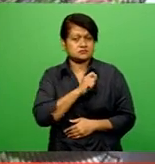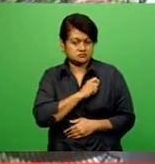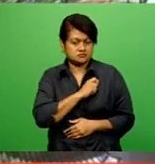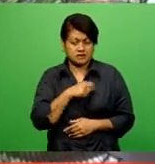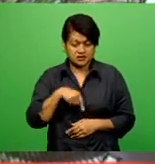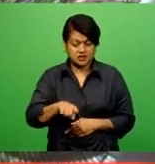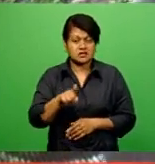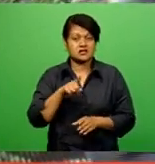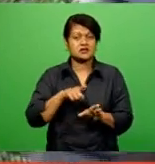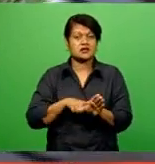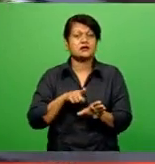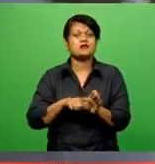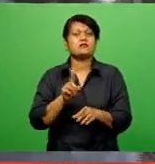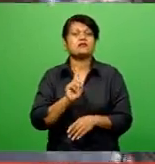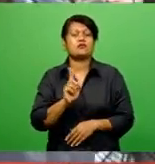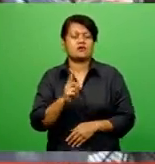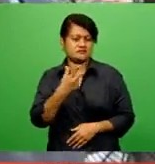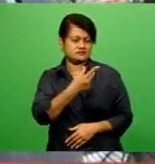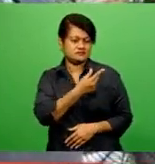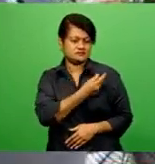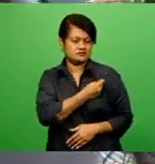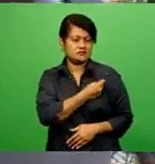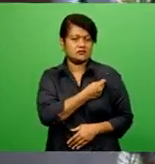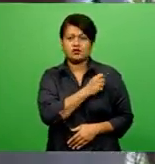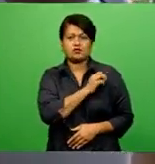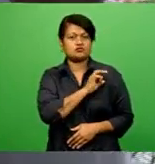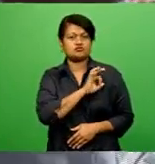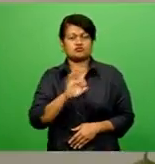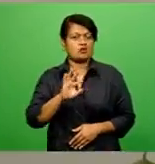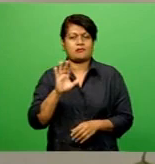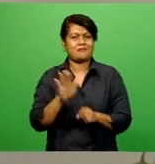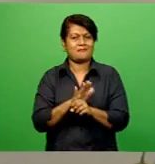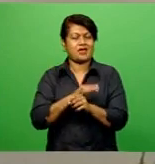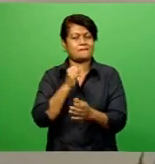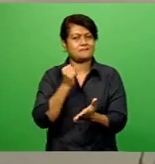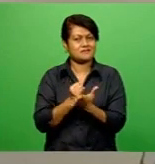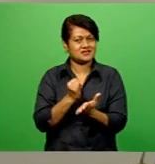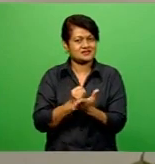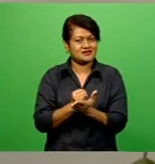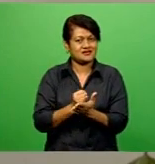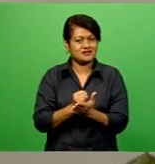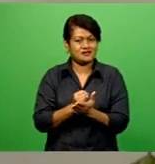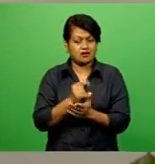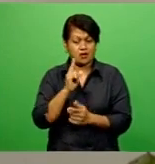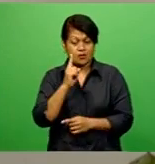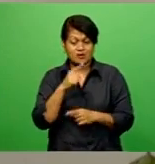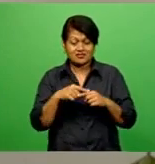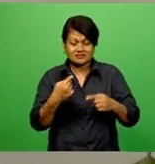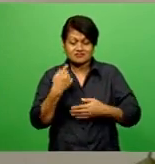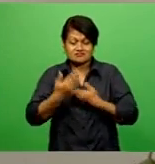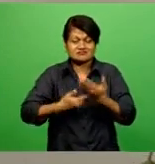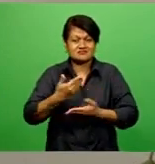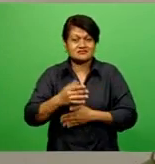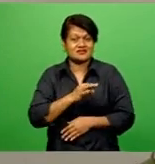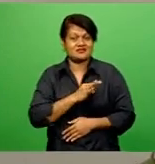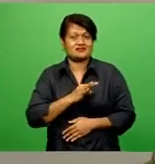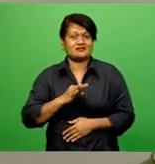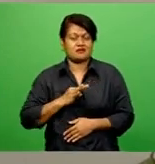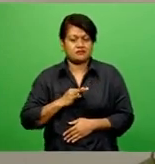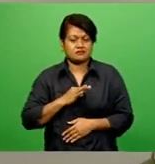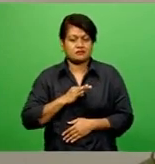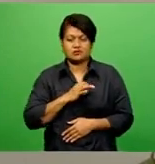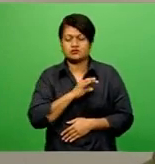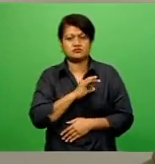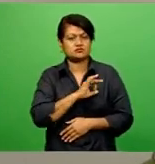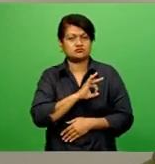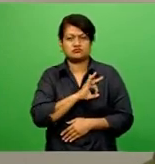year of vaccinations and they must not drop the ball. So one of the things that I was talking to our staff was that we must not drop